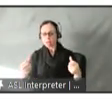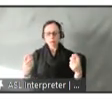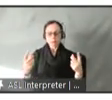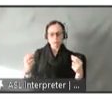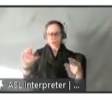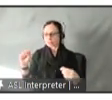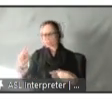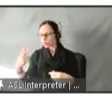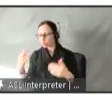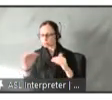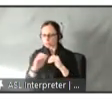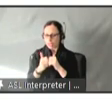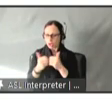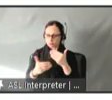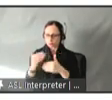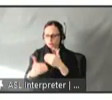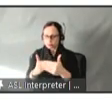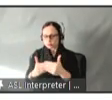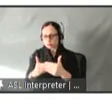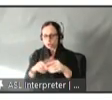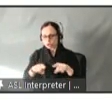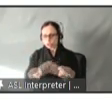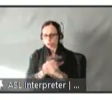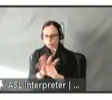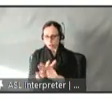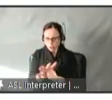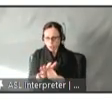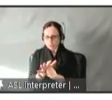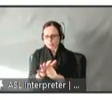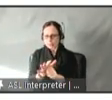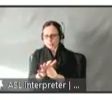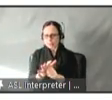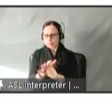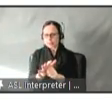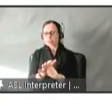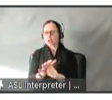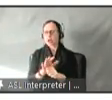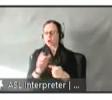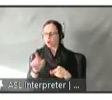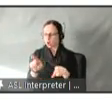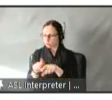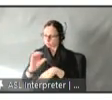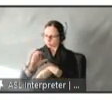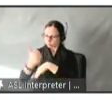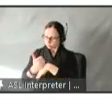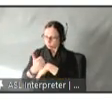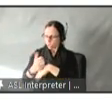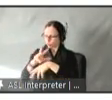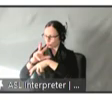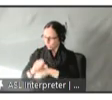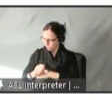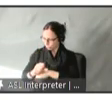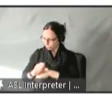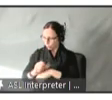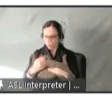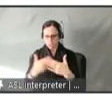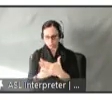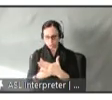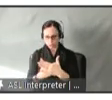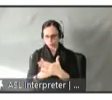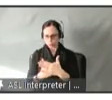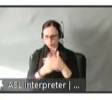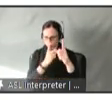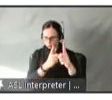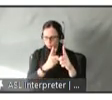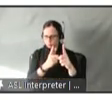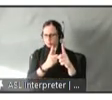the midst of the ongoing crisis while implementing traditional and innovative approaches to restructure the system built to